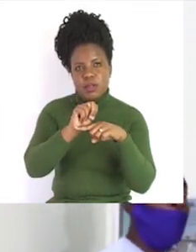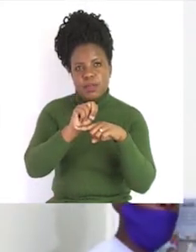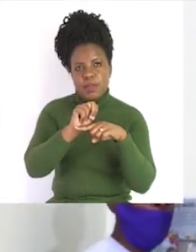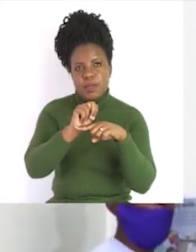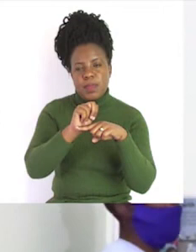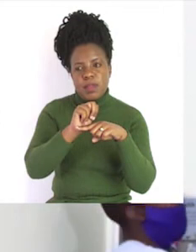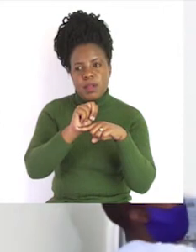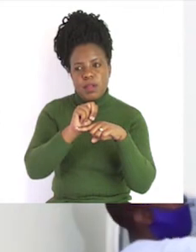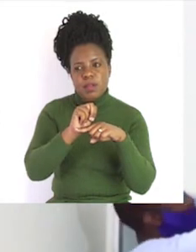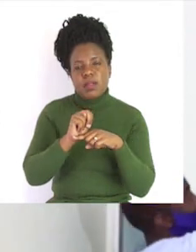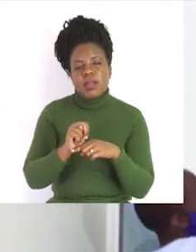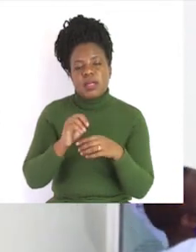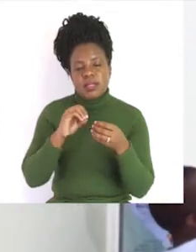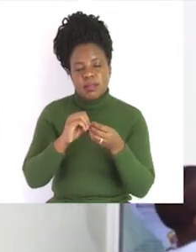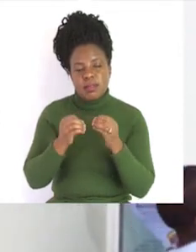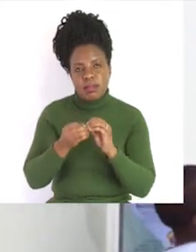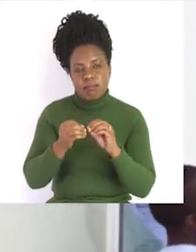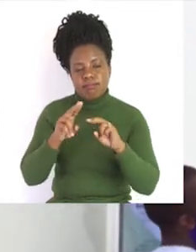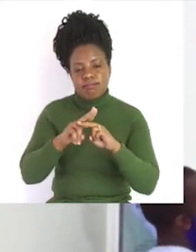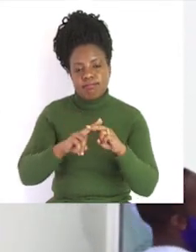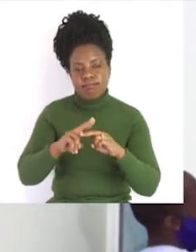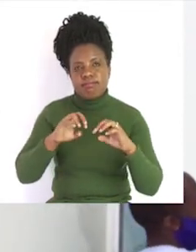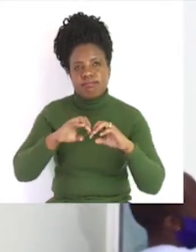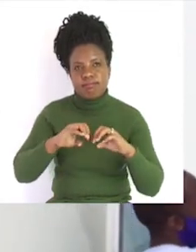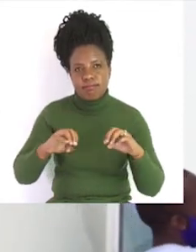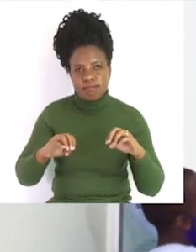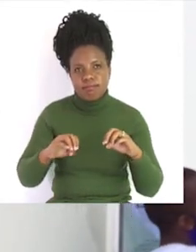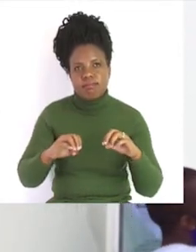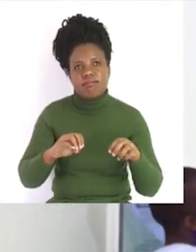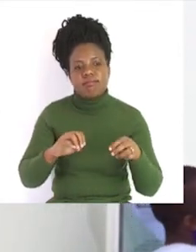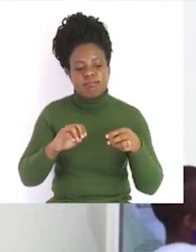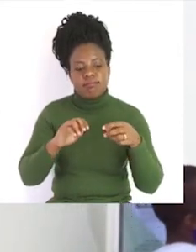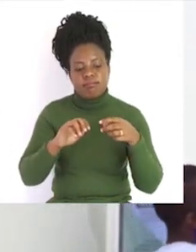and then your divisor will always be your